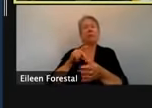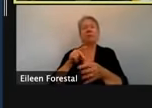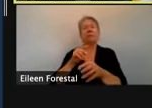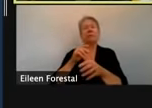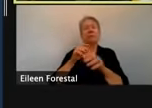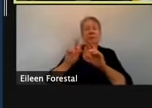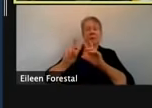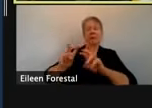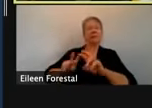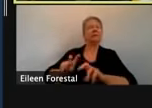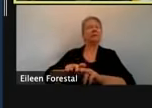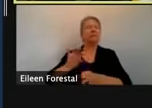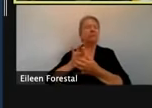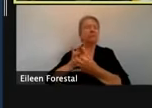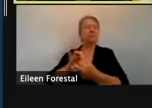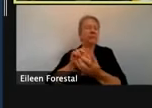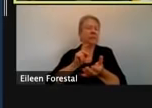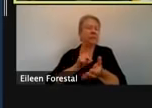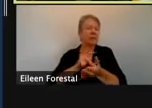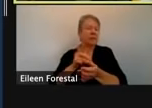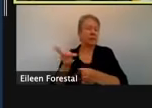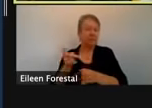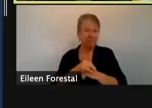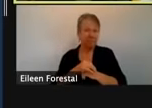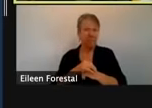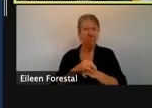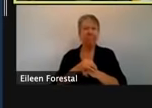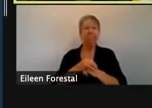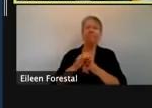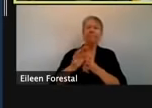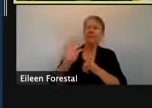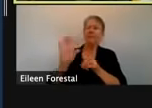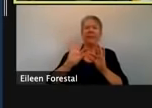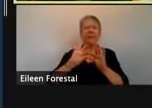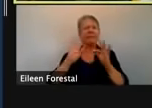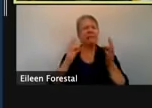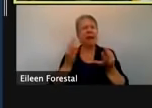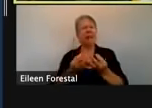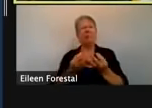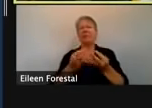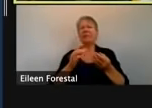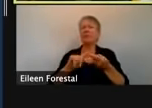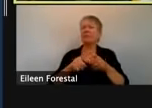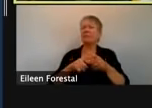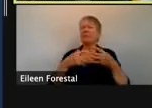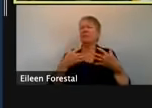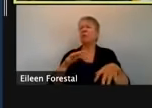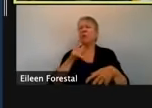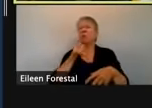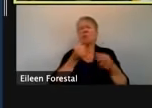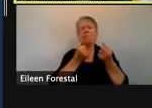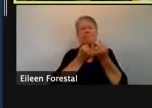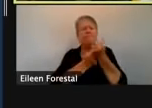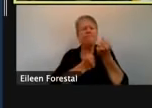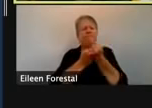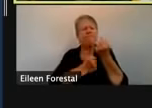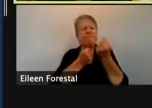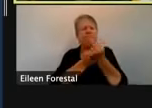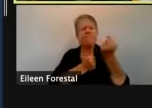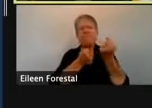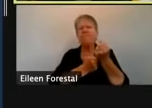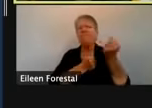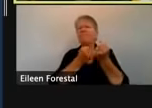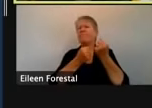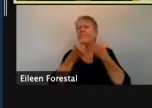professionally, his family and friends kept him grounded, and he dedicated his life as much to bettering their lives as he did his patients